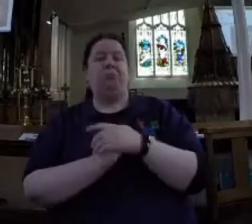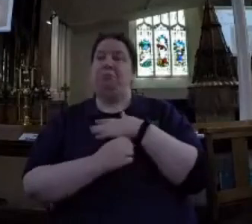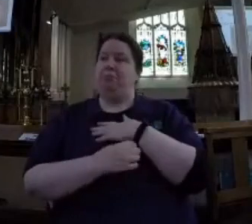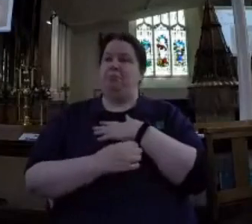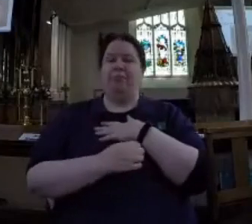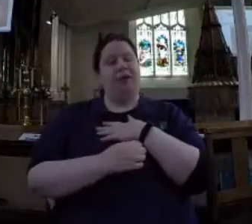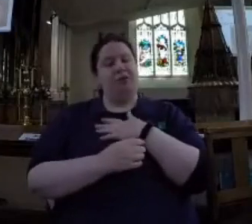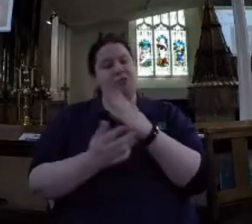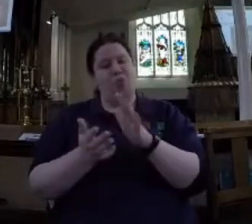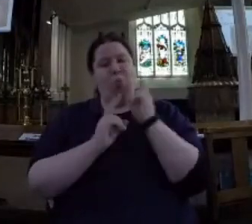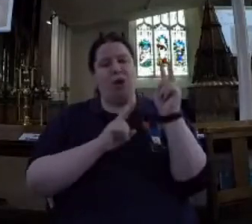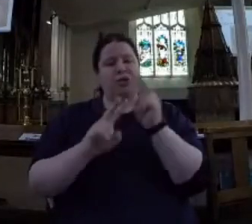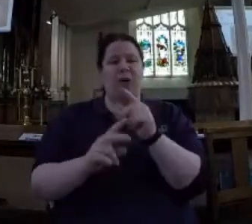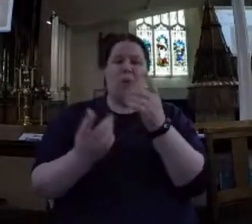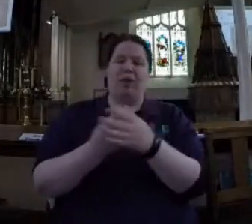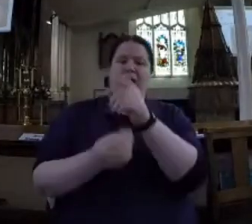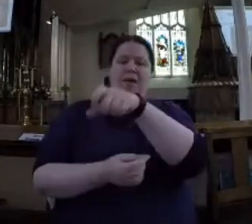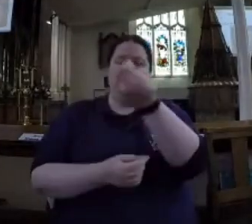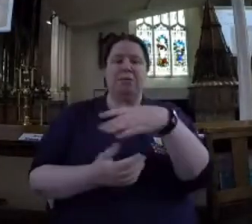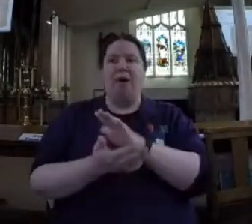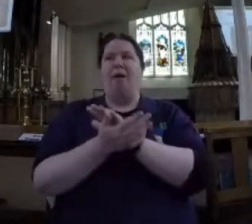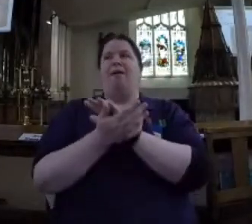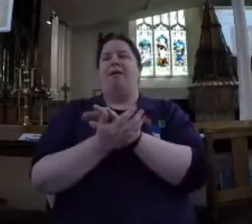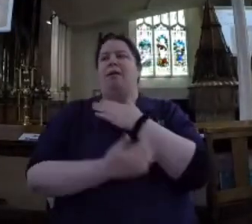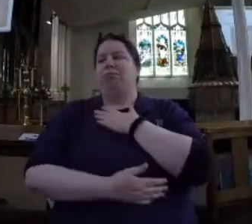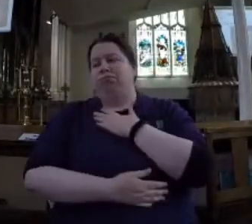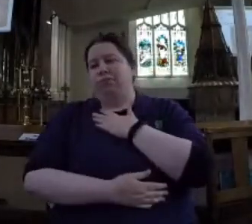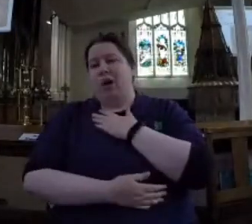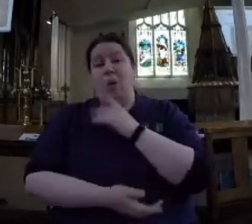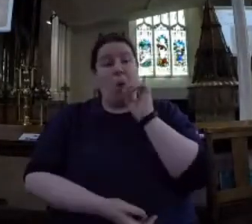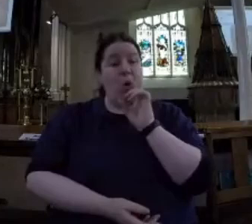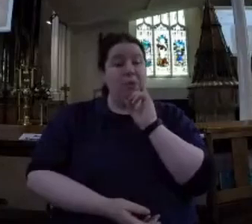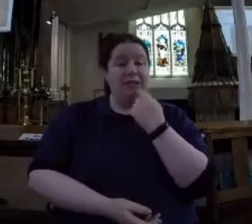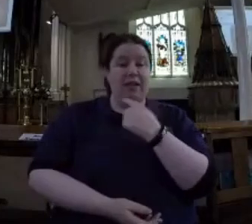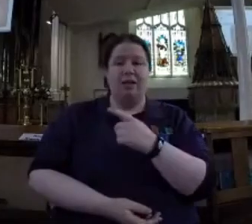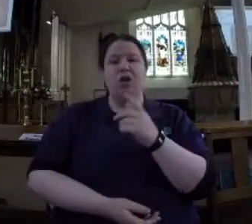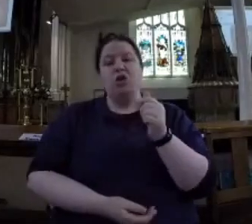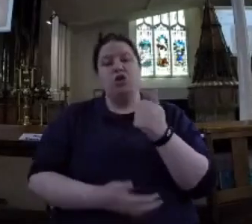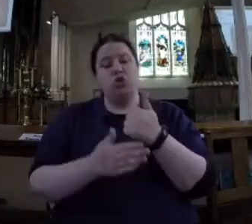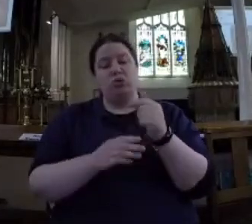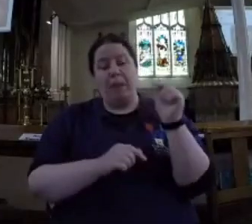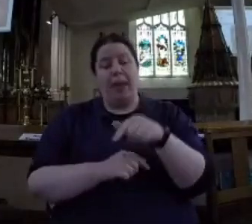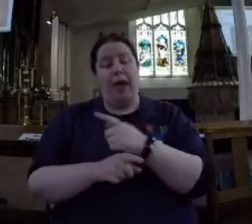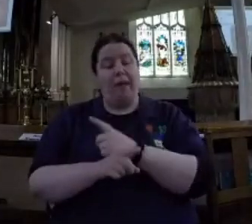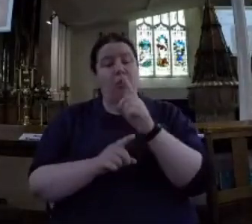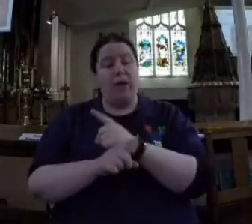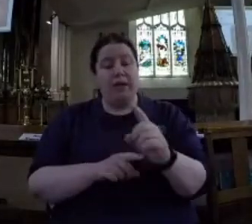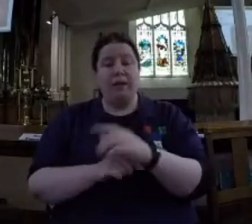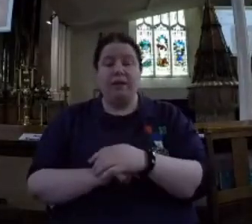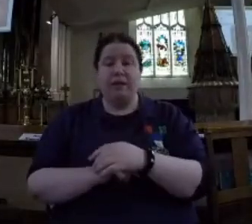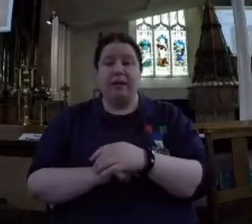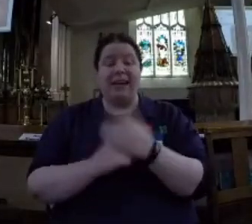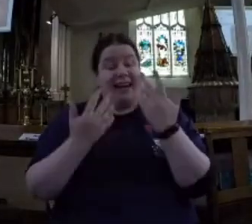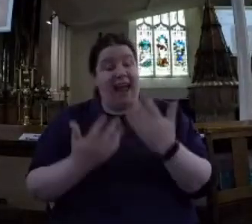to watch Johnny with the customers. I got a lump in my throat when one woman said, I used to shop at your store once a week, but now I come